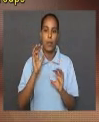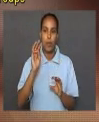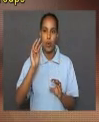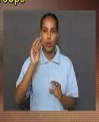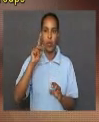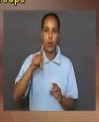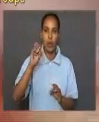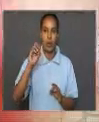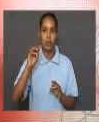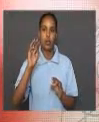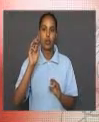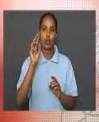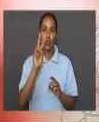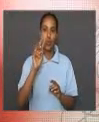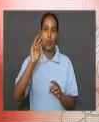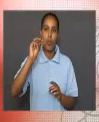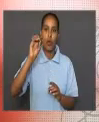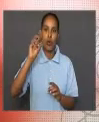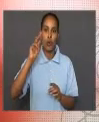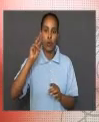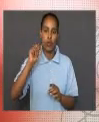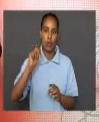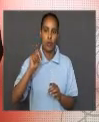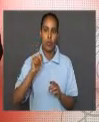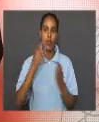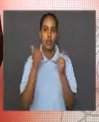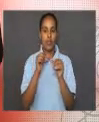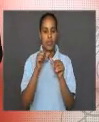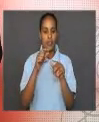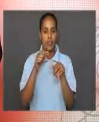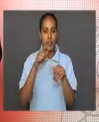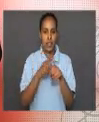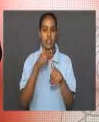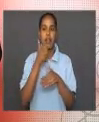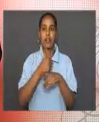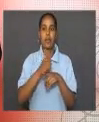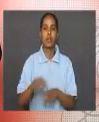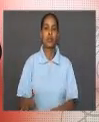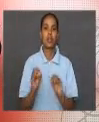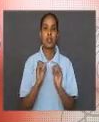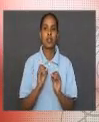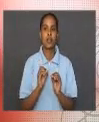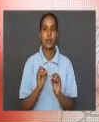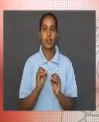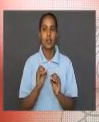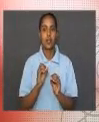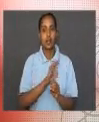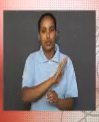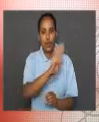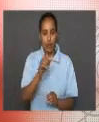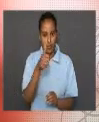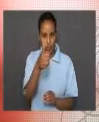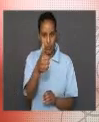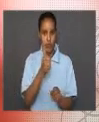two monomers. Let us pause for our first activity, students. In your